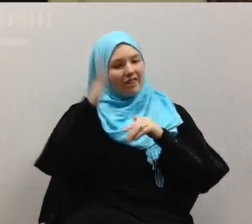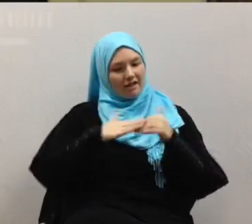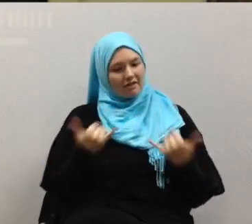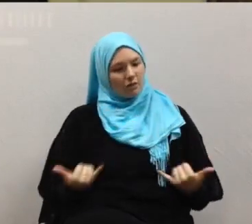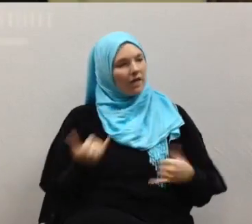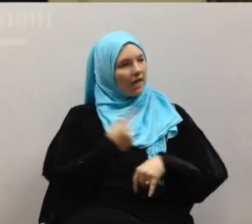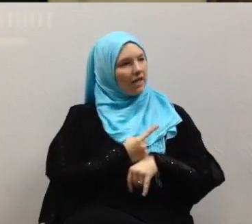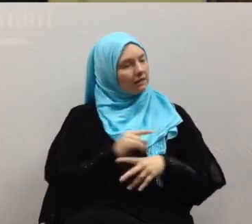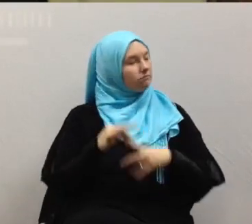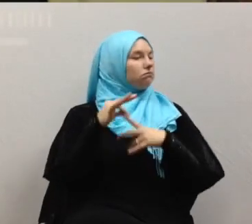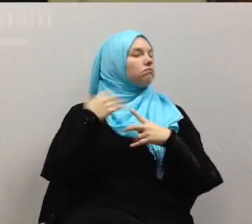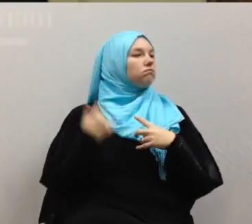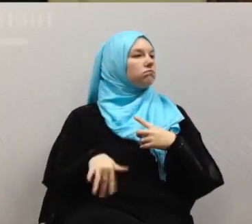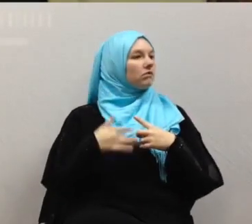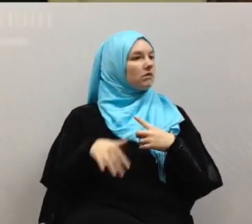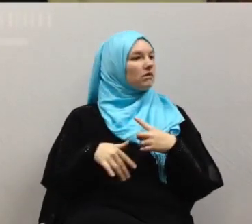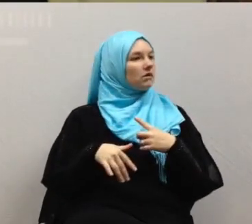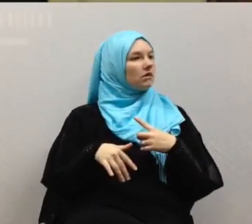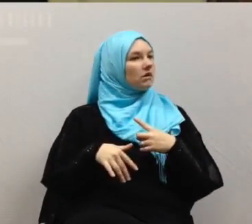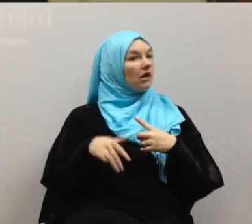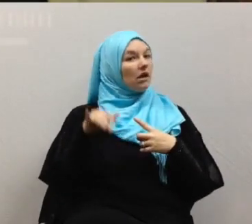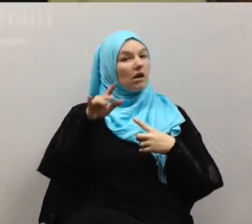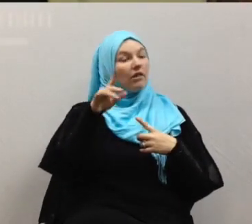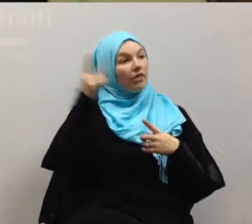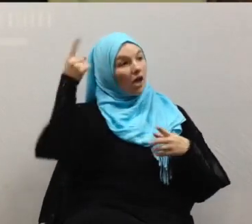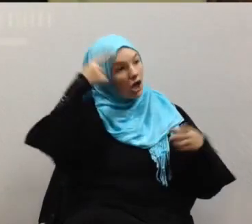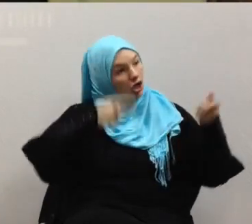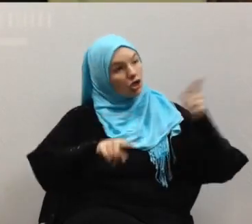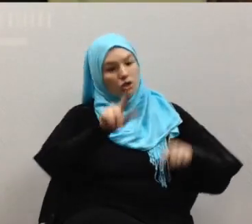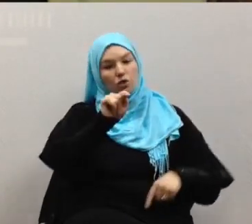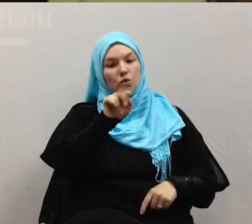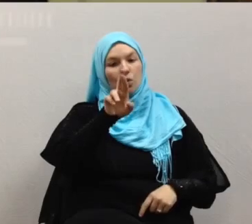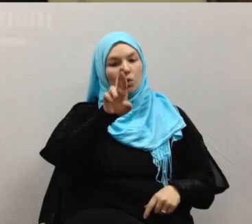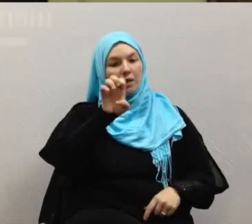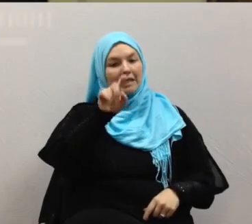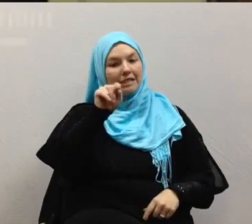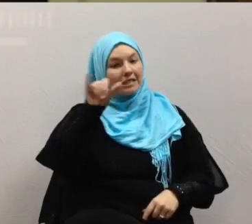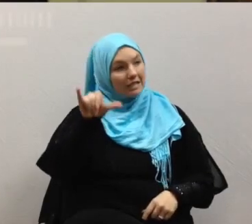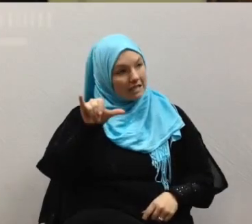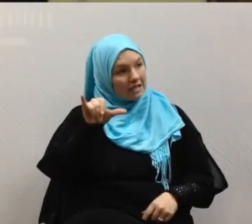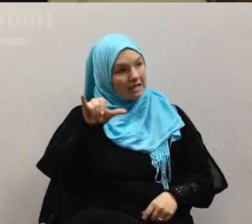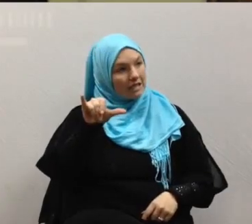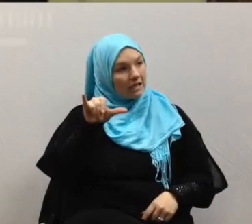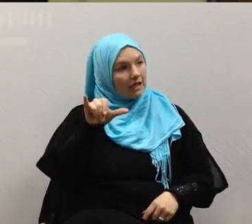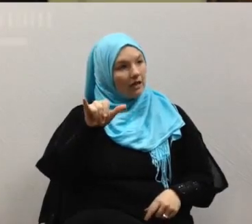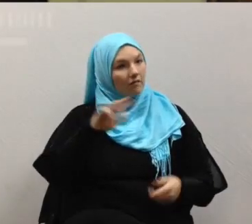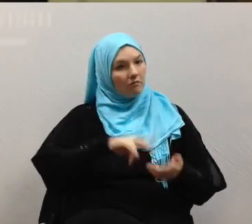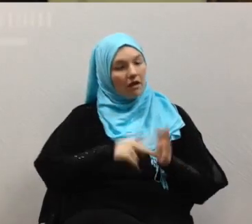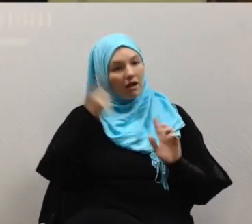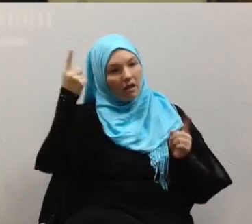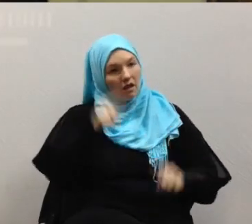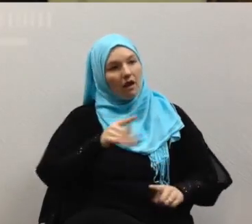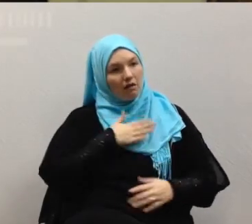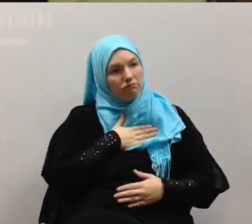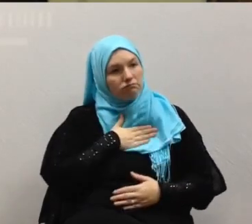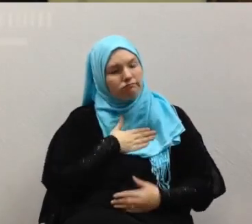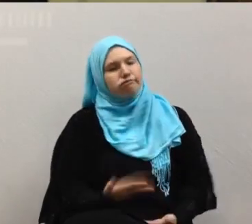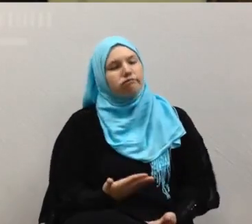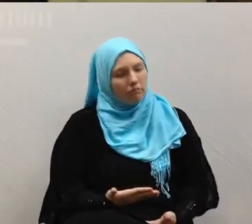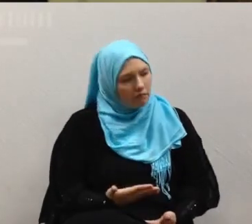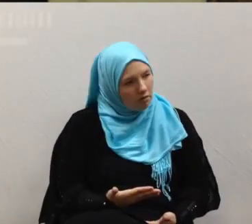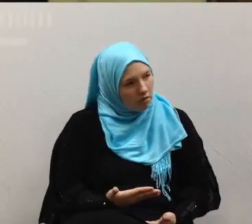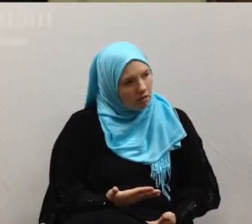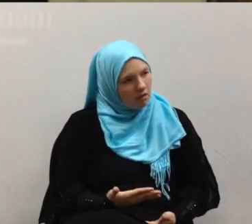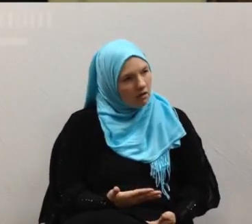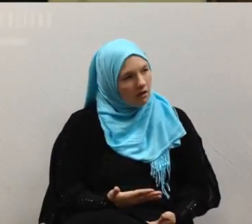coming from a treaty in which he caved in literally to conditions that were